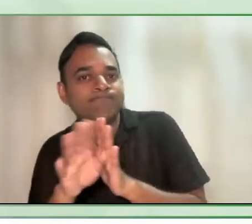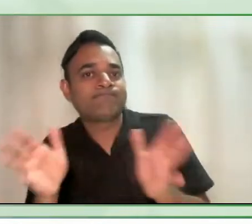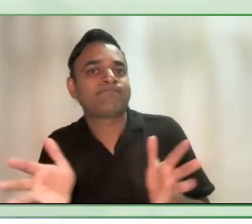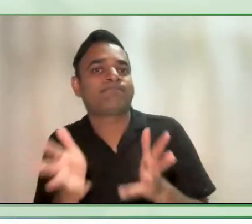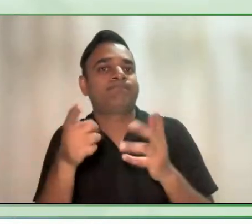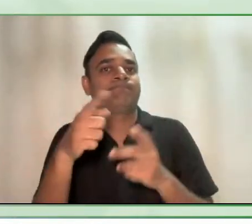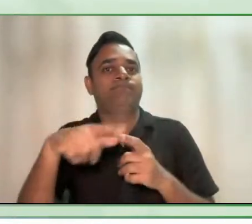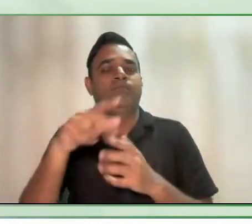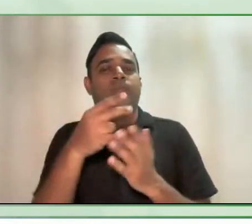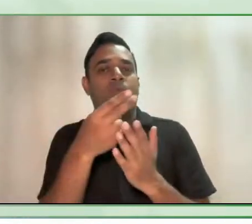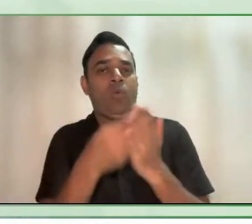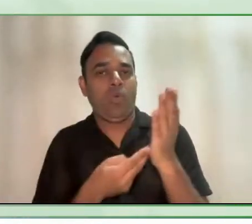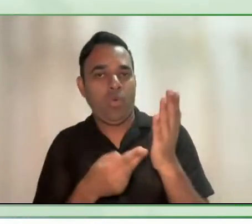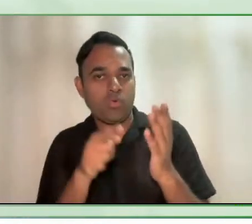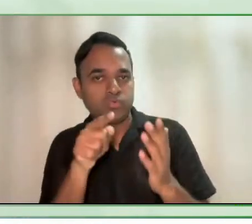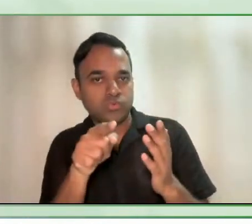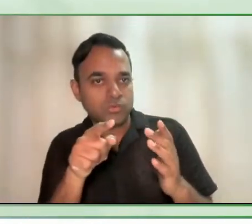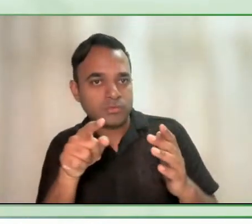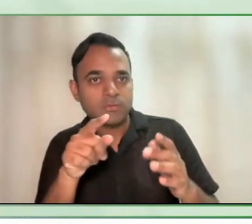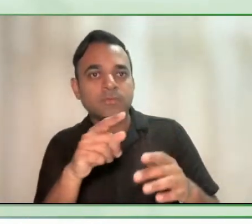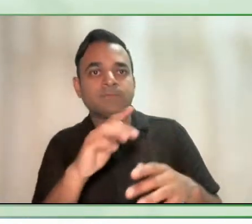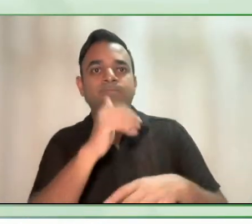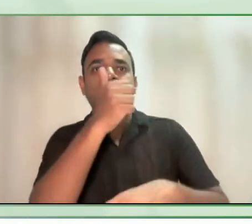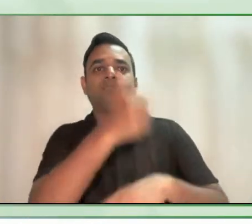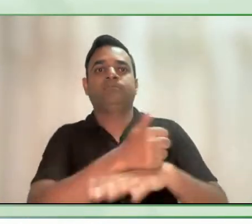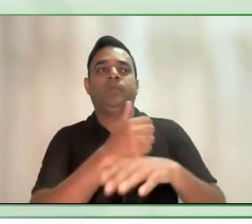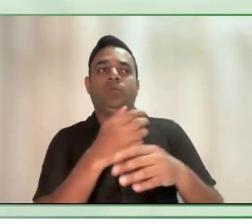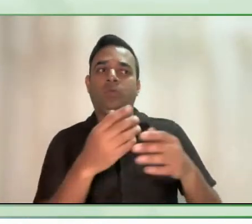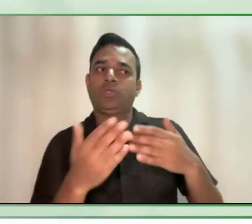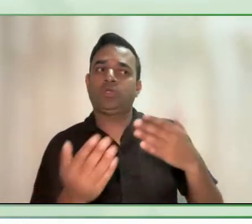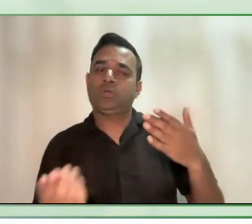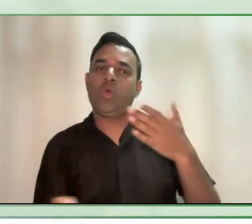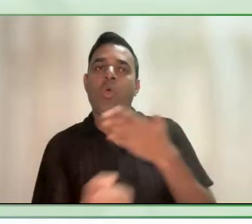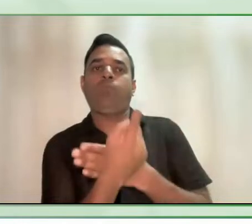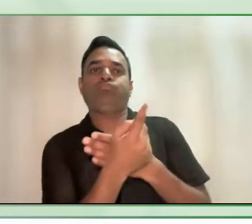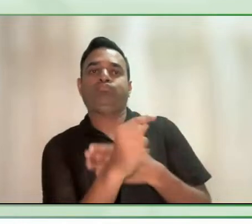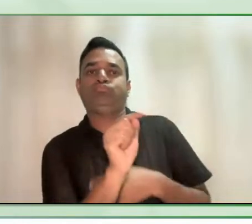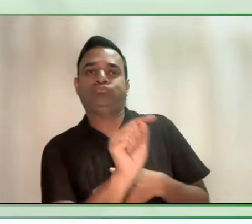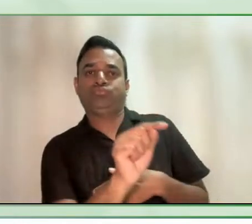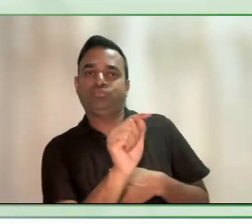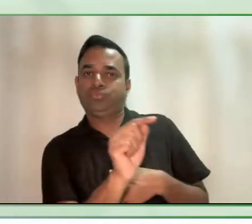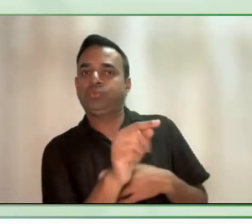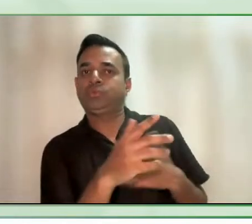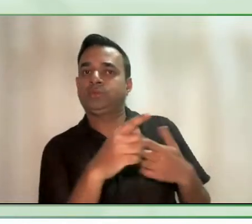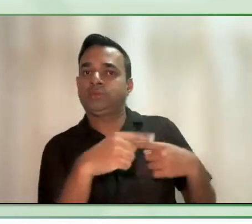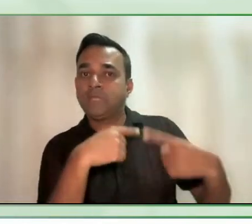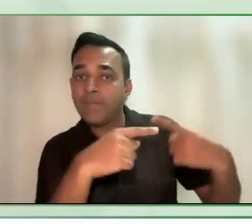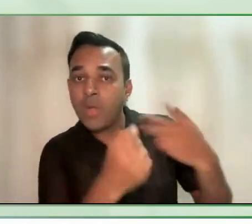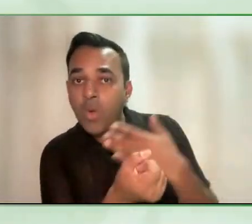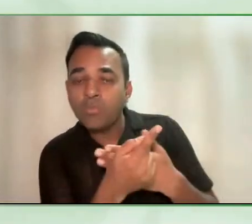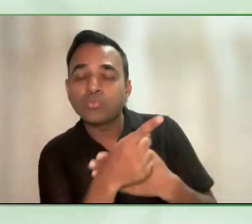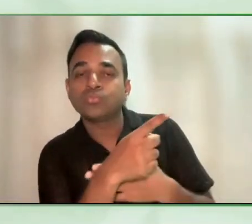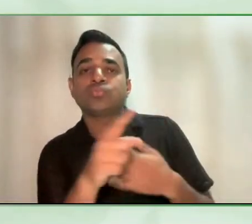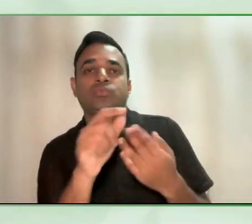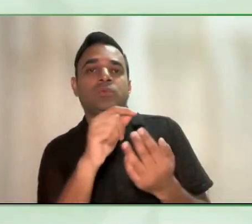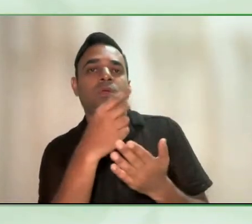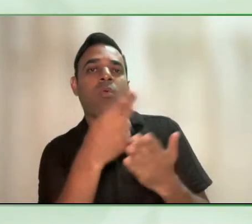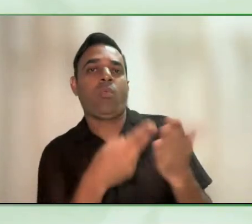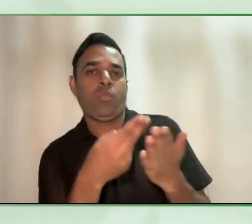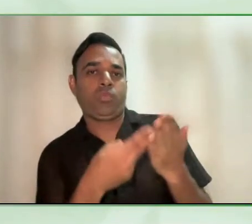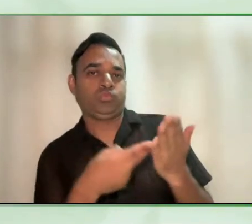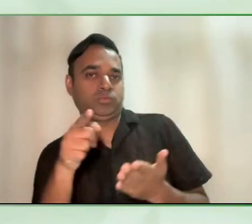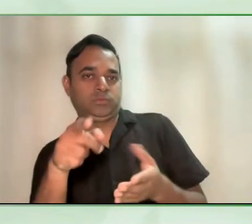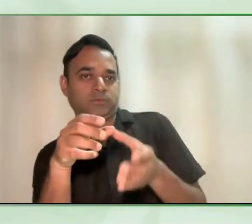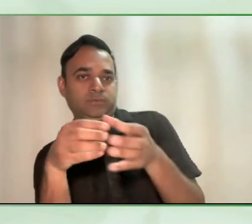that are educated in inclusive arts? Could you give some specific examples, please? Okay, so I